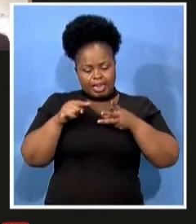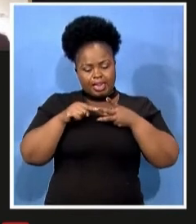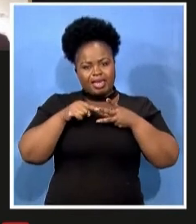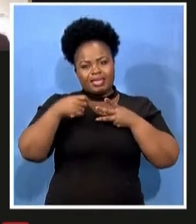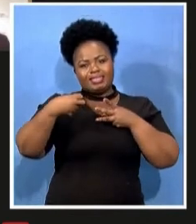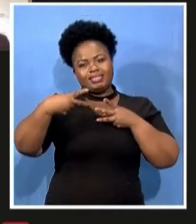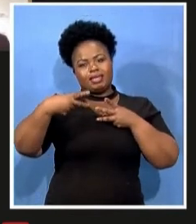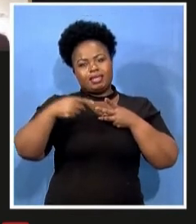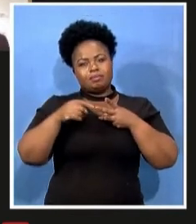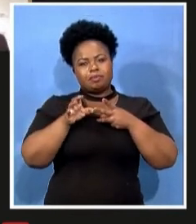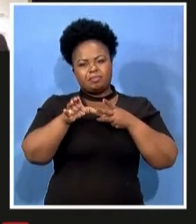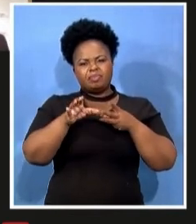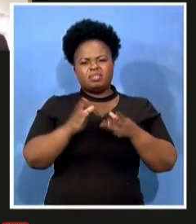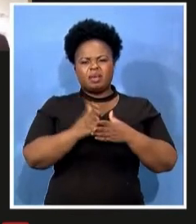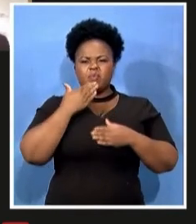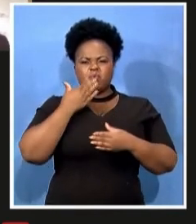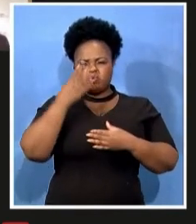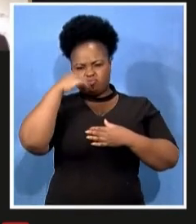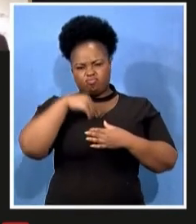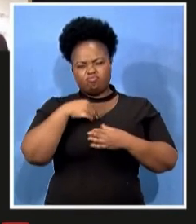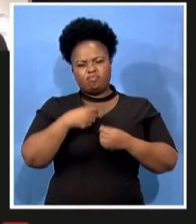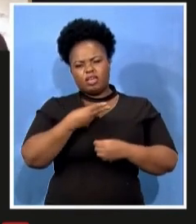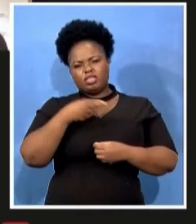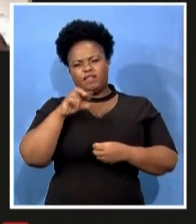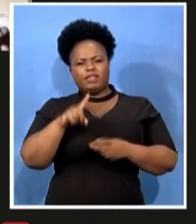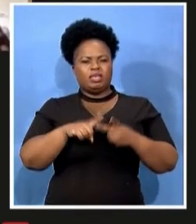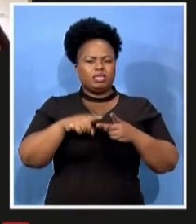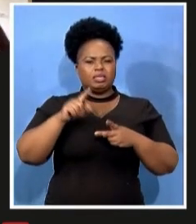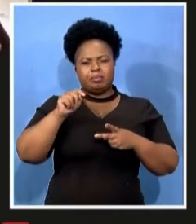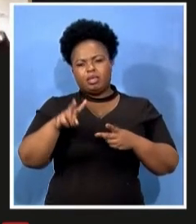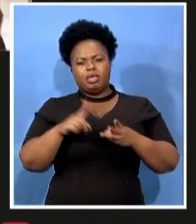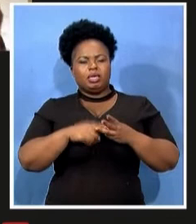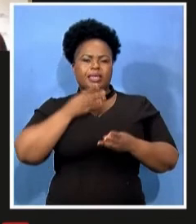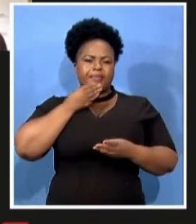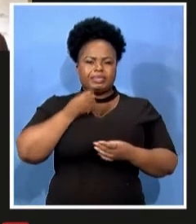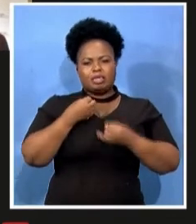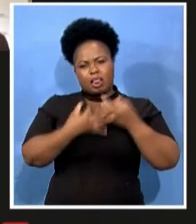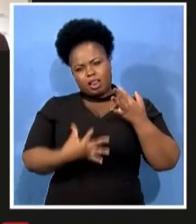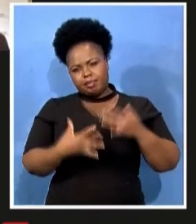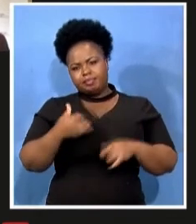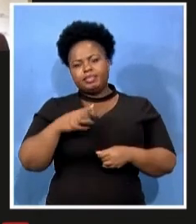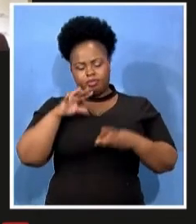HIV, TB, diabetes, and so on. Then